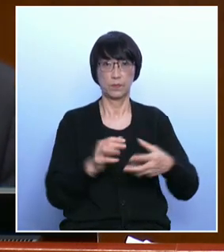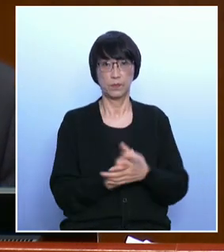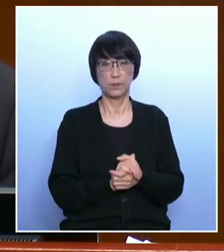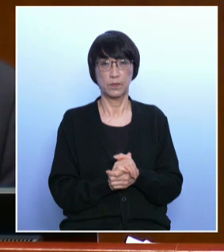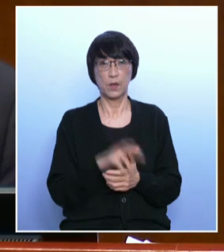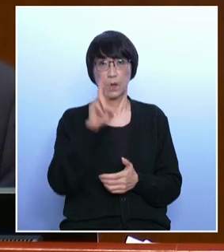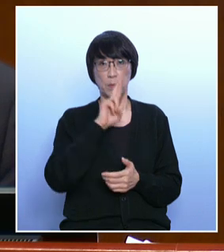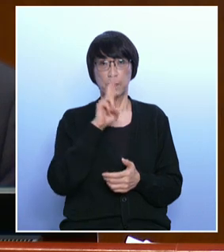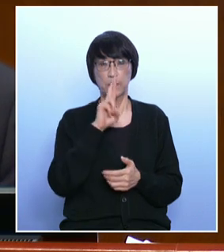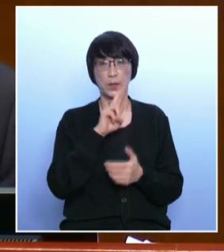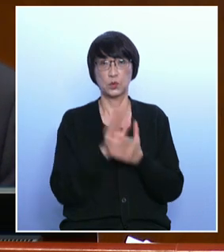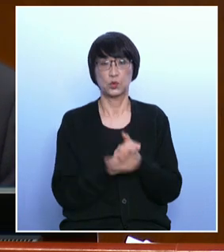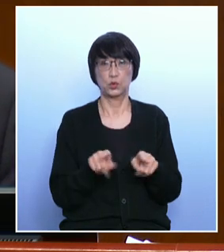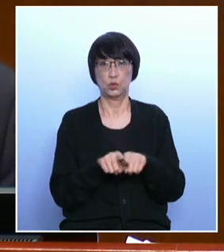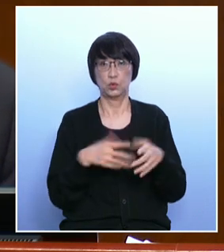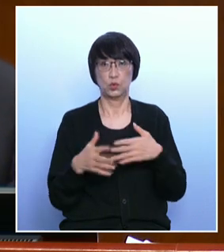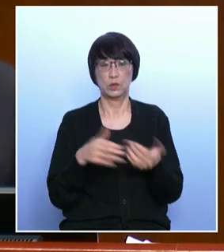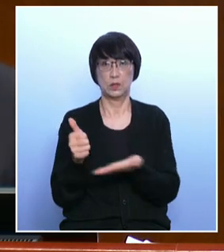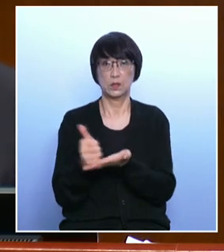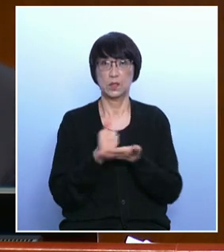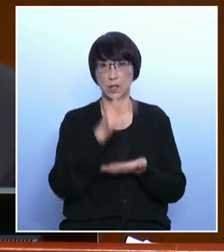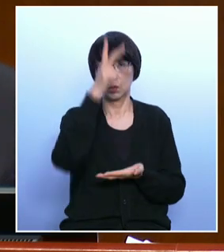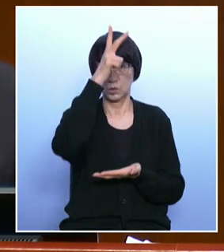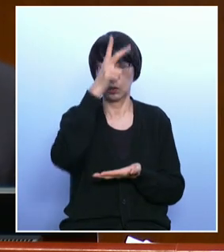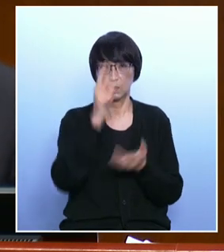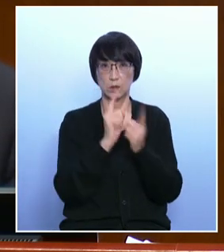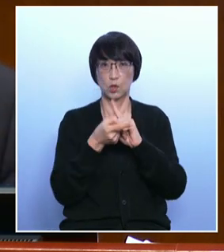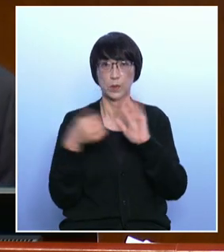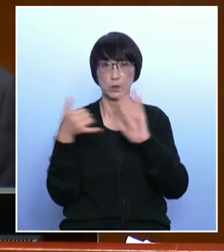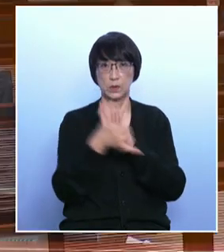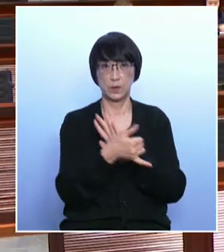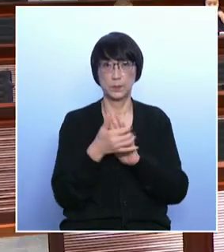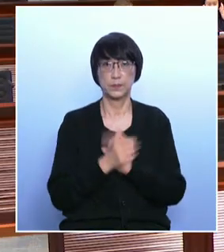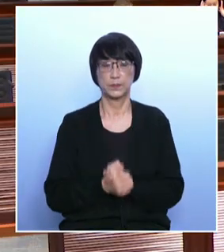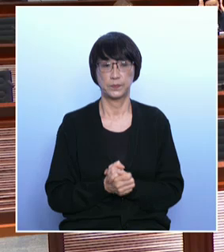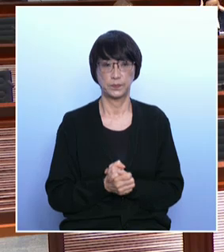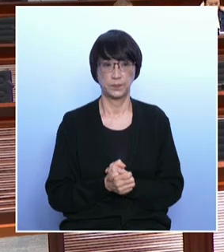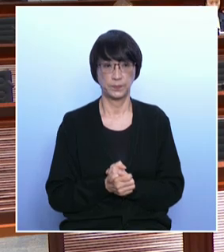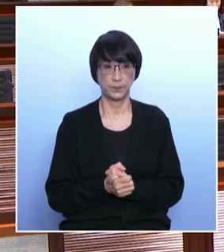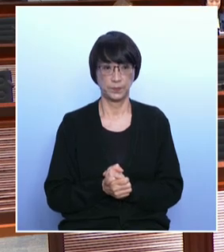development of Chinese medicine. Please invite the administration to join us.